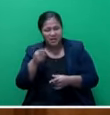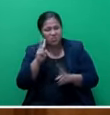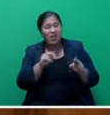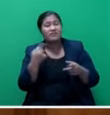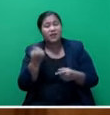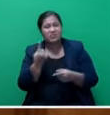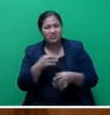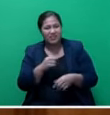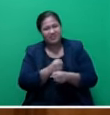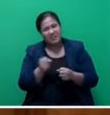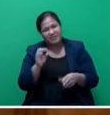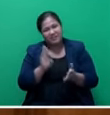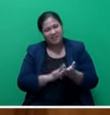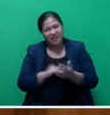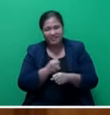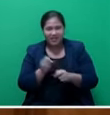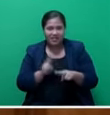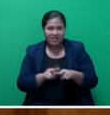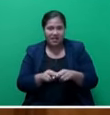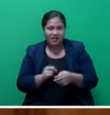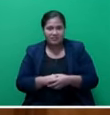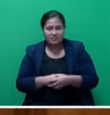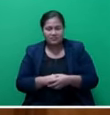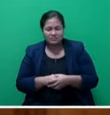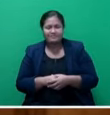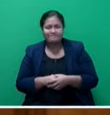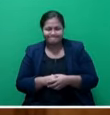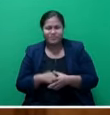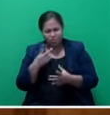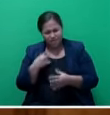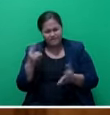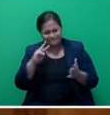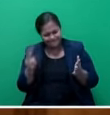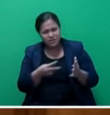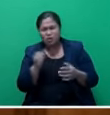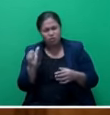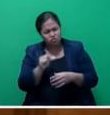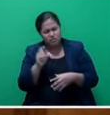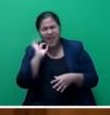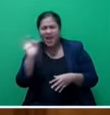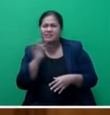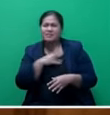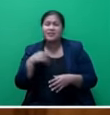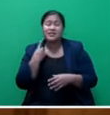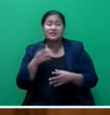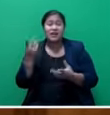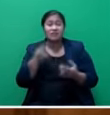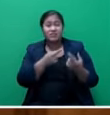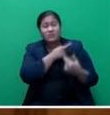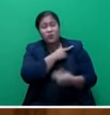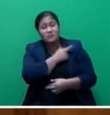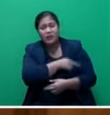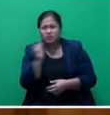grandparents. We need to have a look at this. I would like to ask the minister responsible to try to carry out a survey,